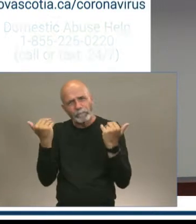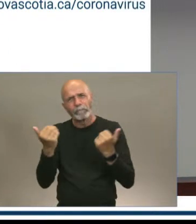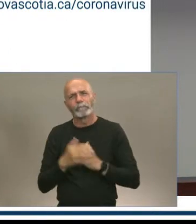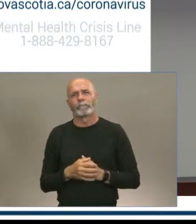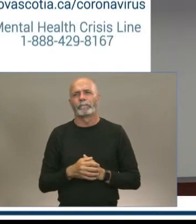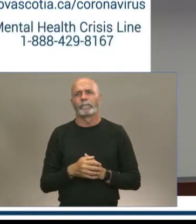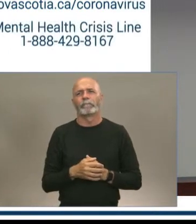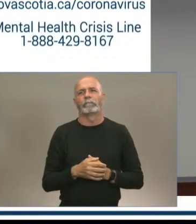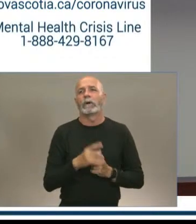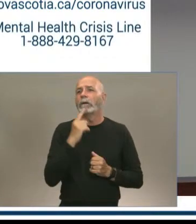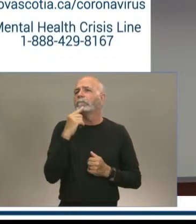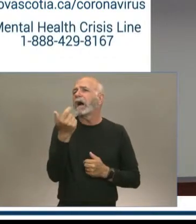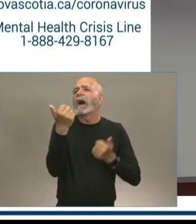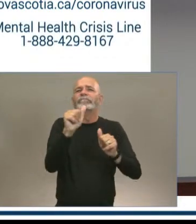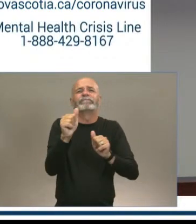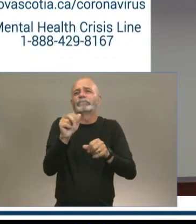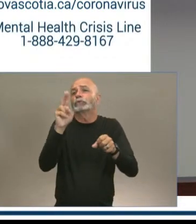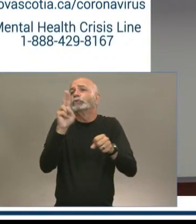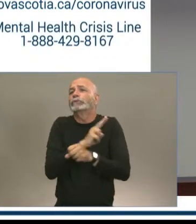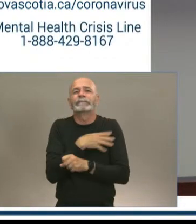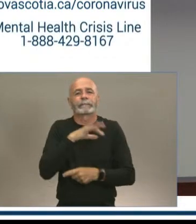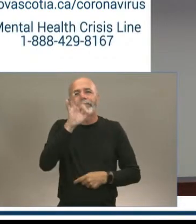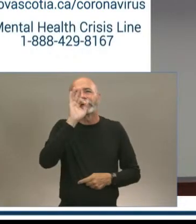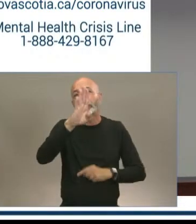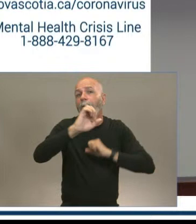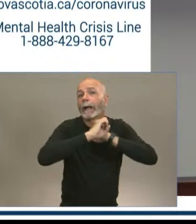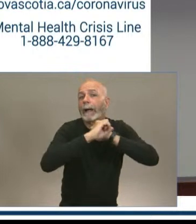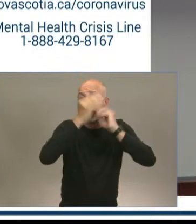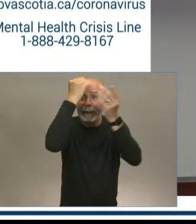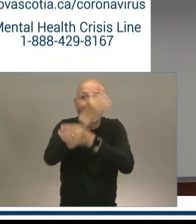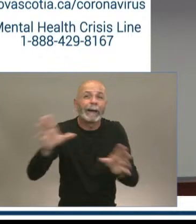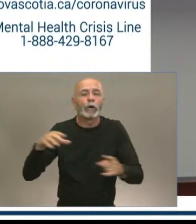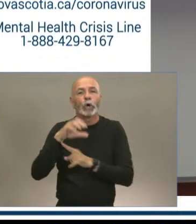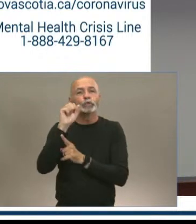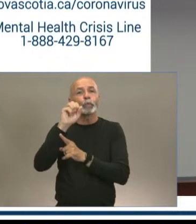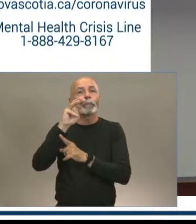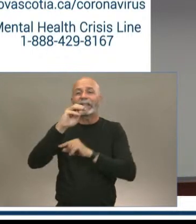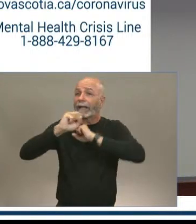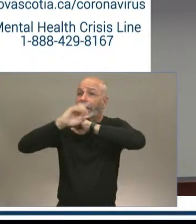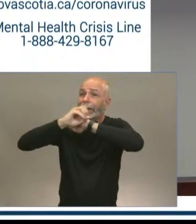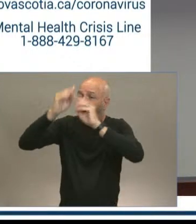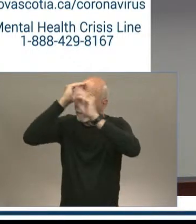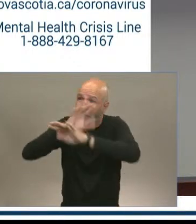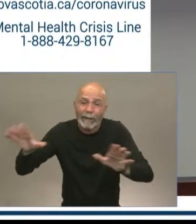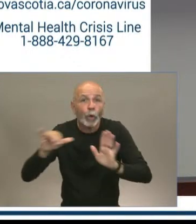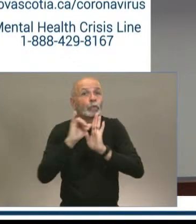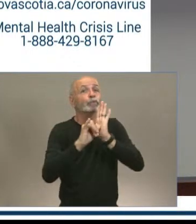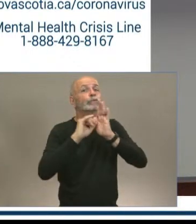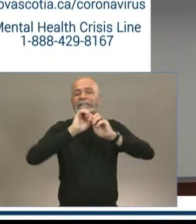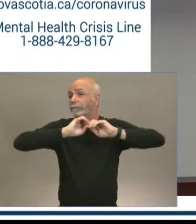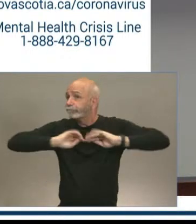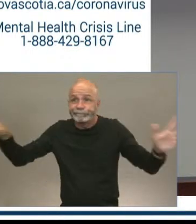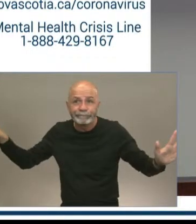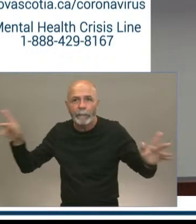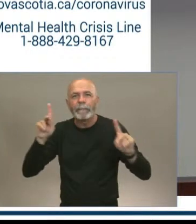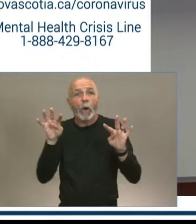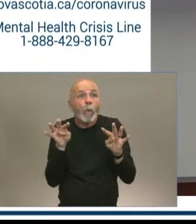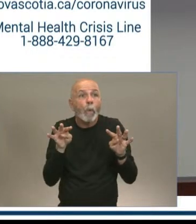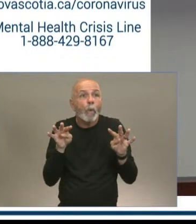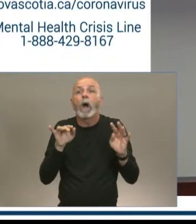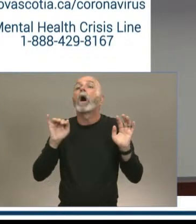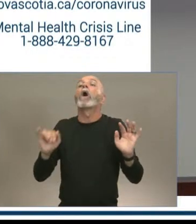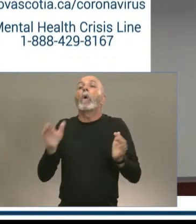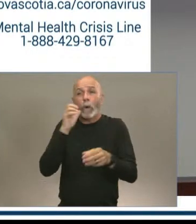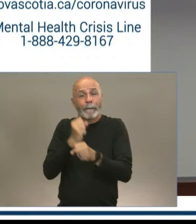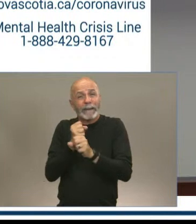using social media. We have a number of popular Nova Scotians, artists and others who are using on social media.